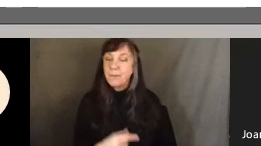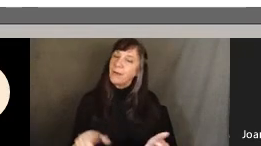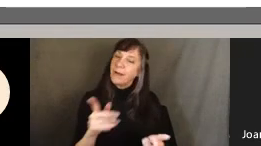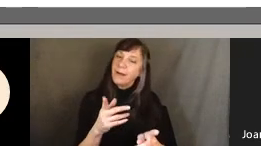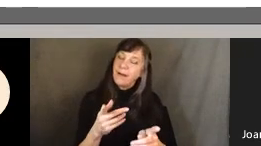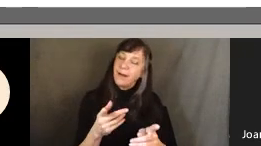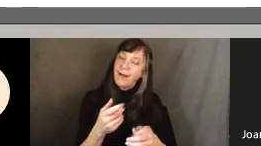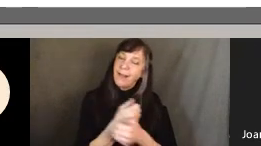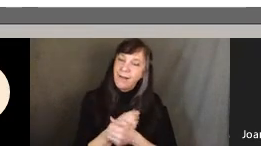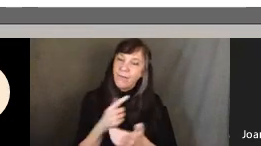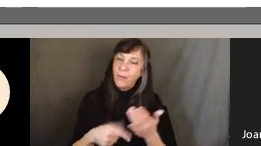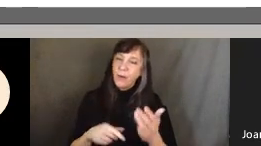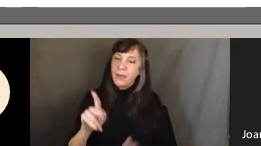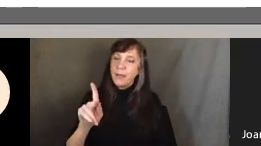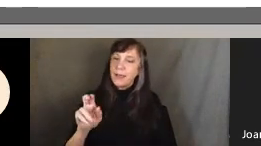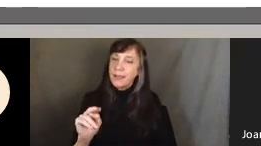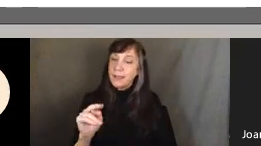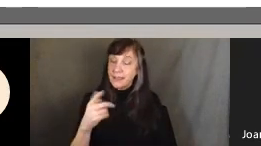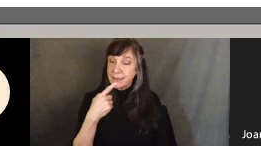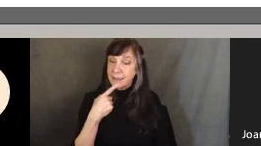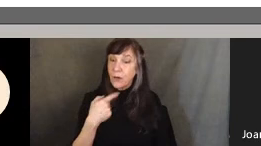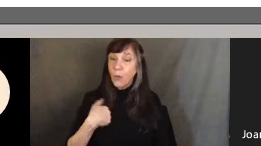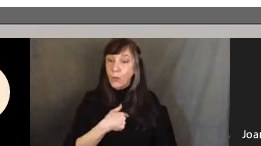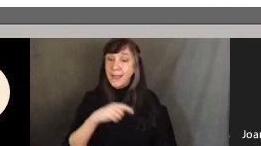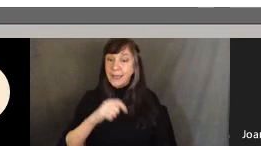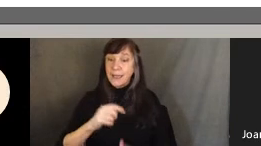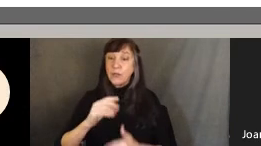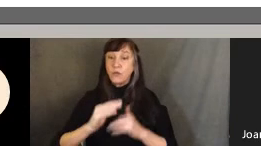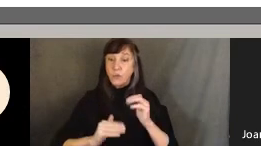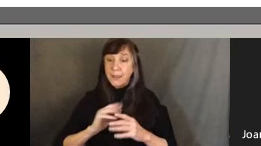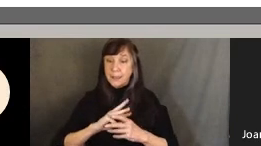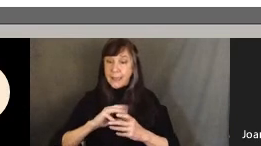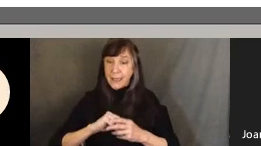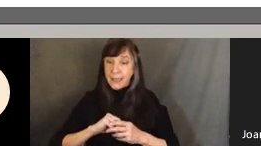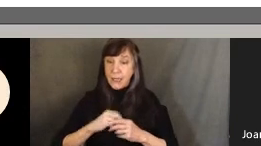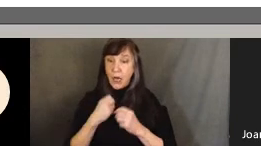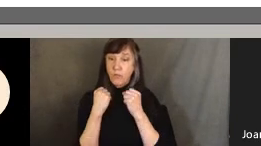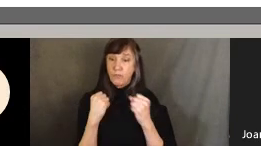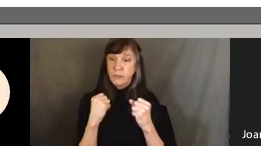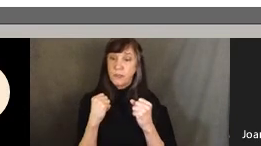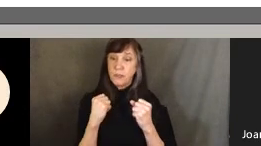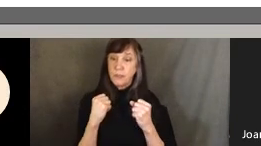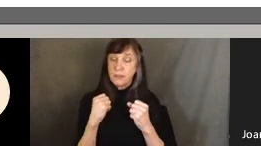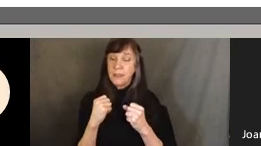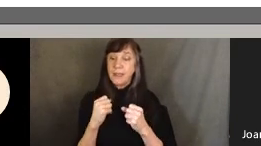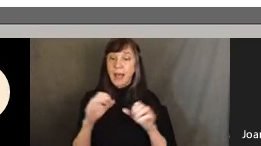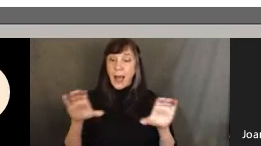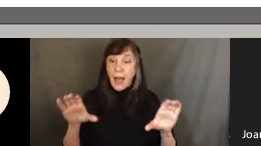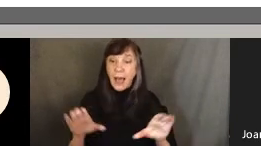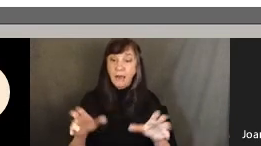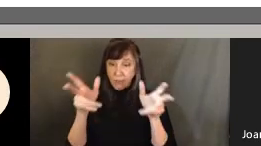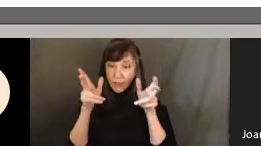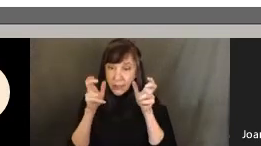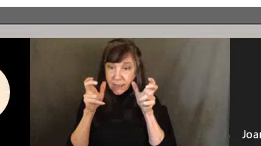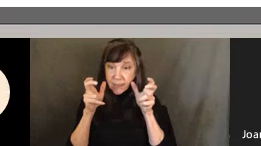that we actually have to build in as part of our resiliency structure that active listening and